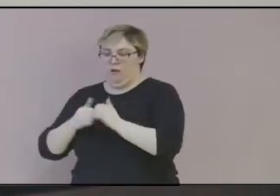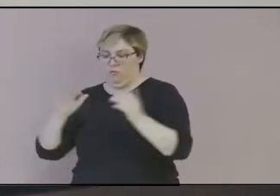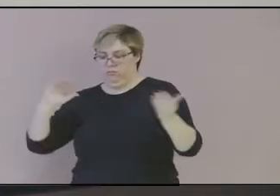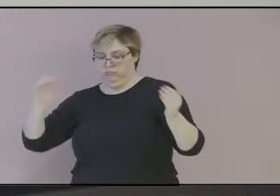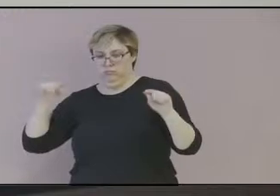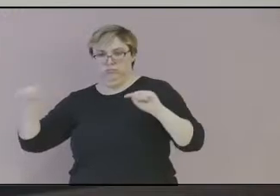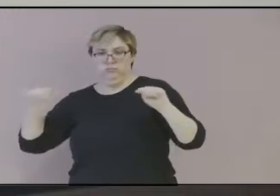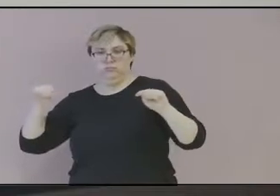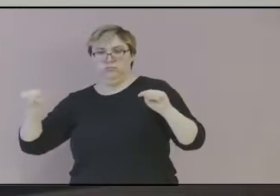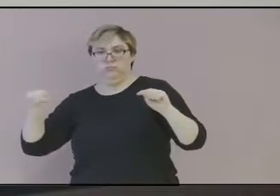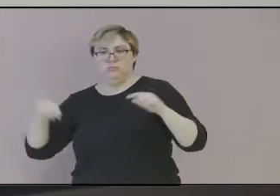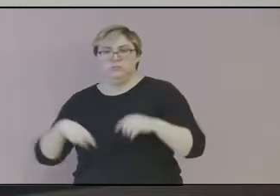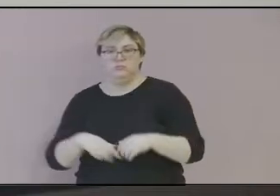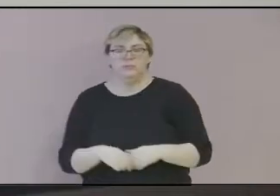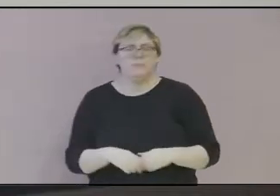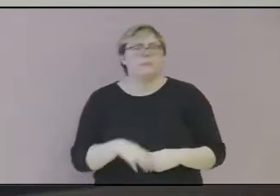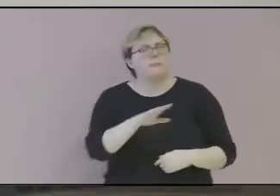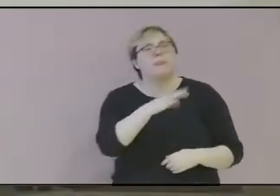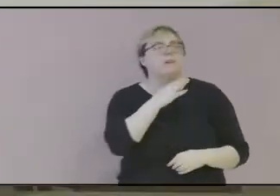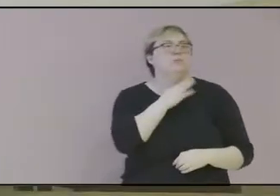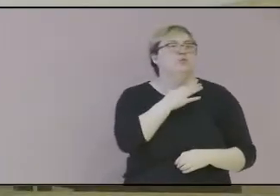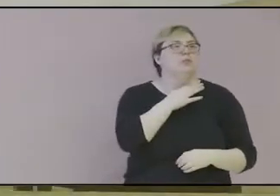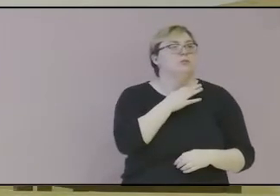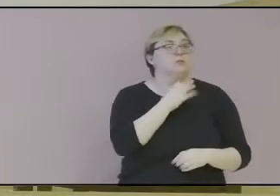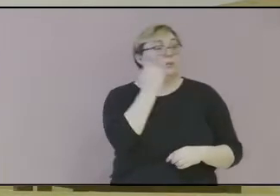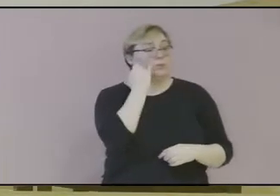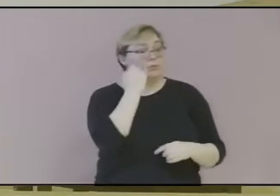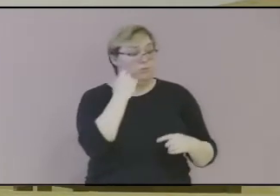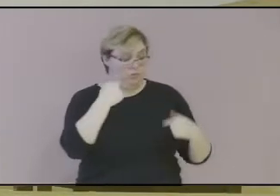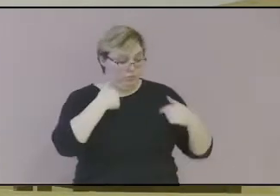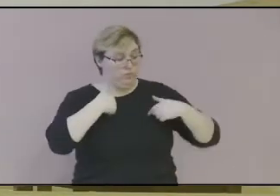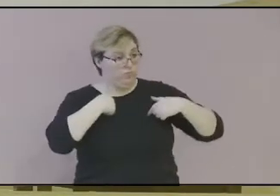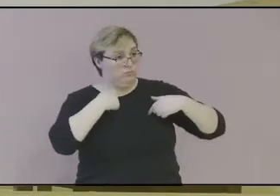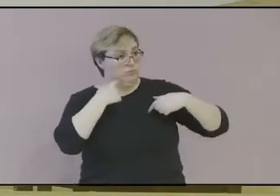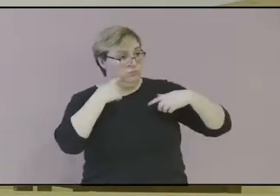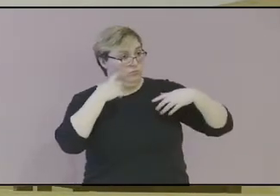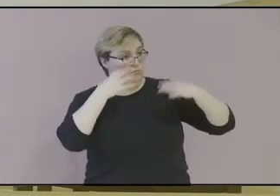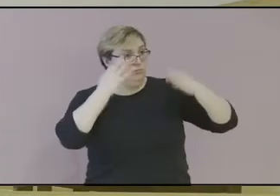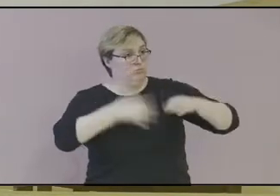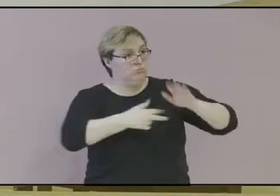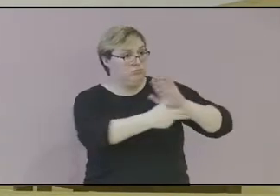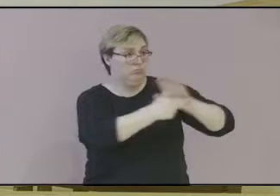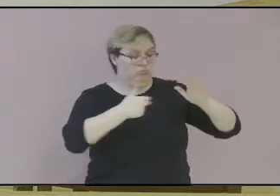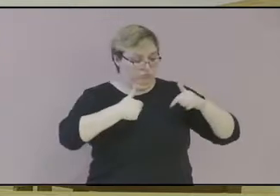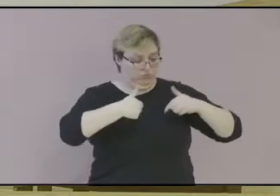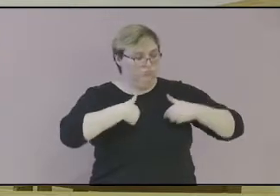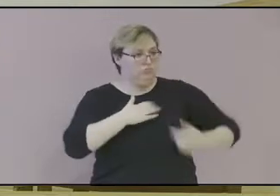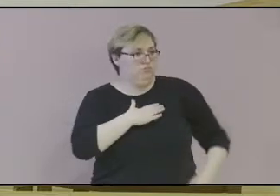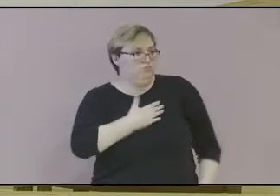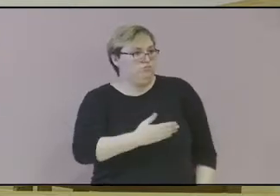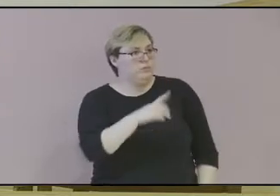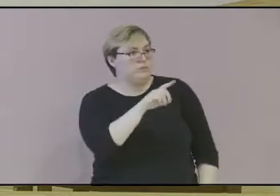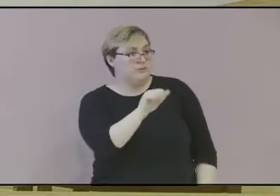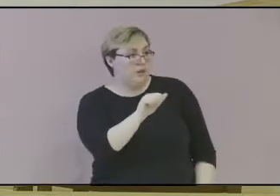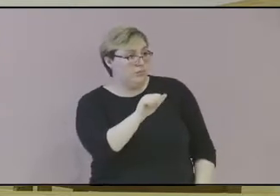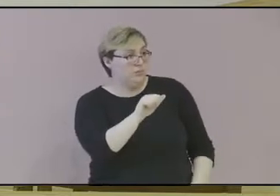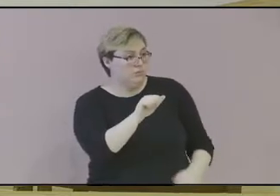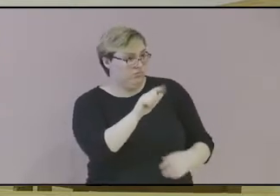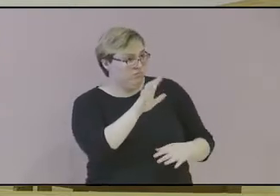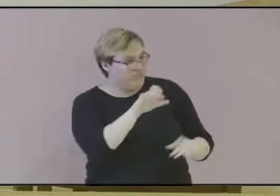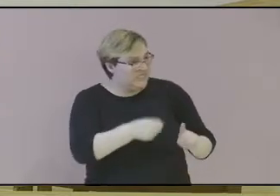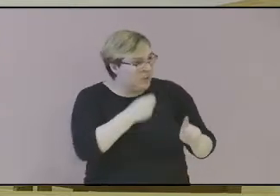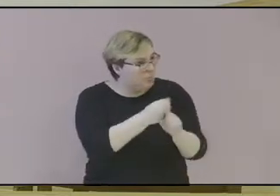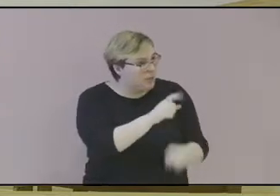Does self-identifying as disabled matter in that case? Not in the